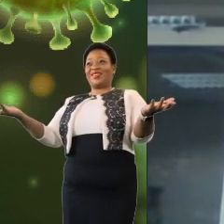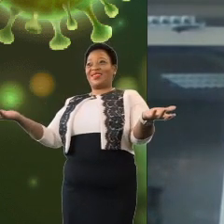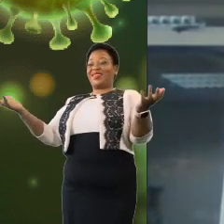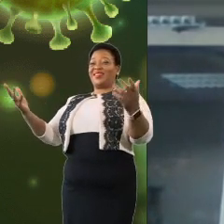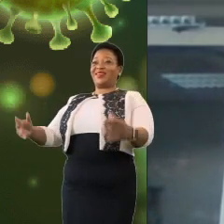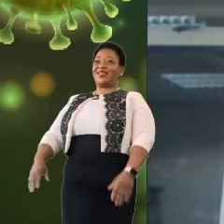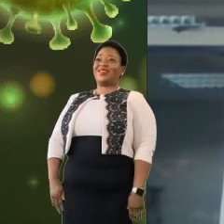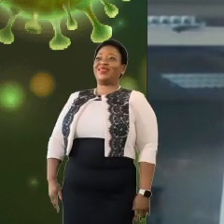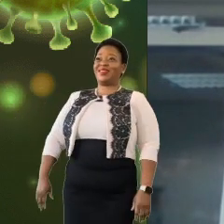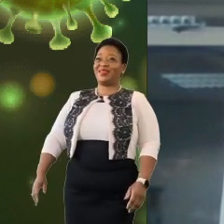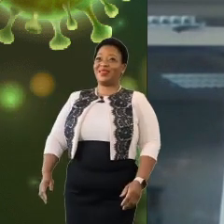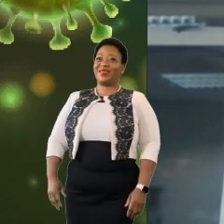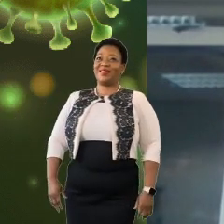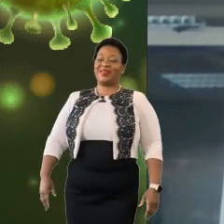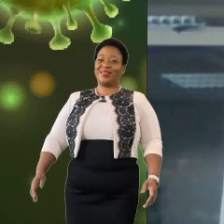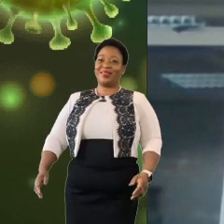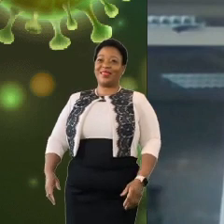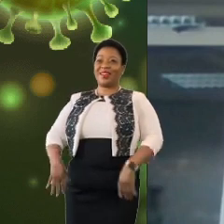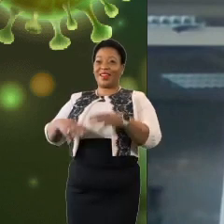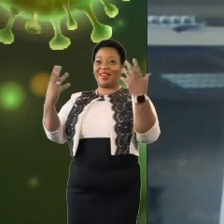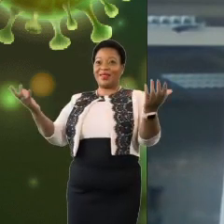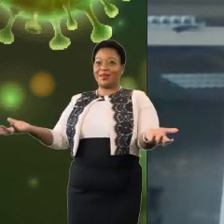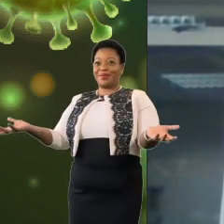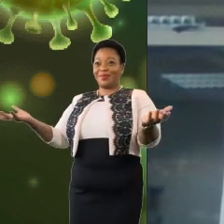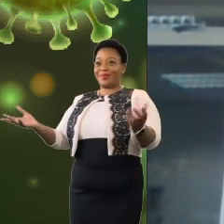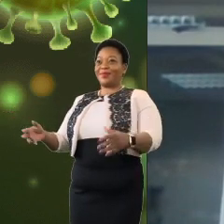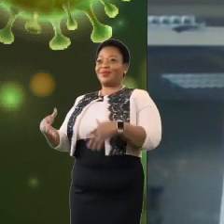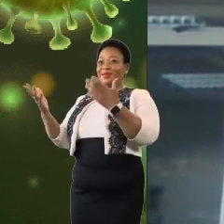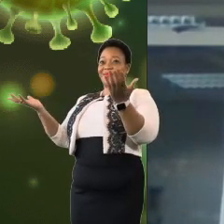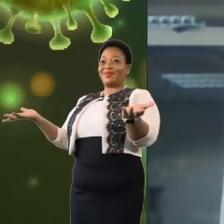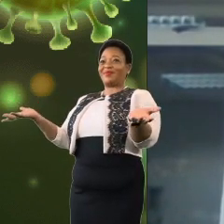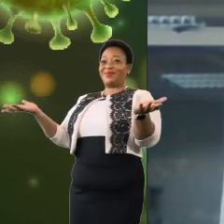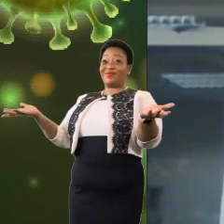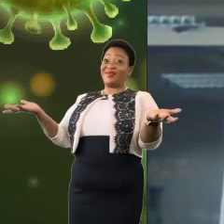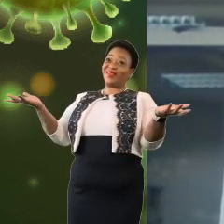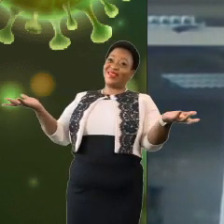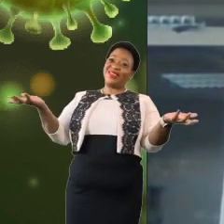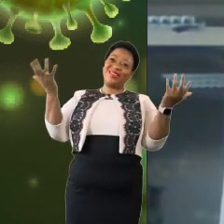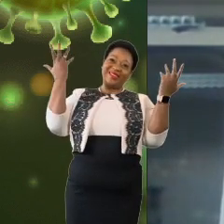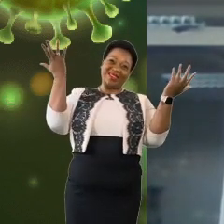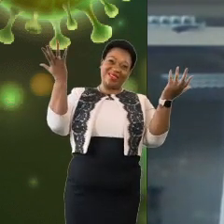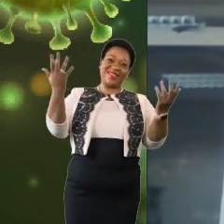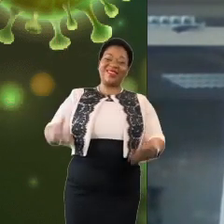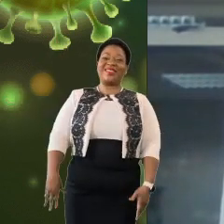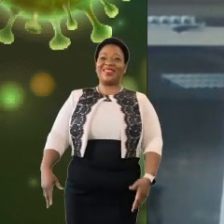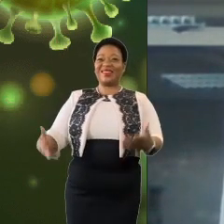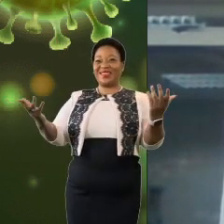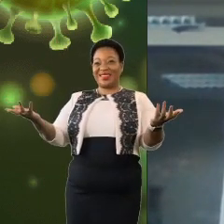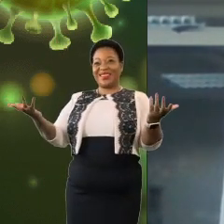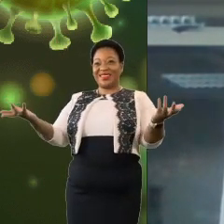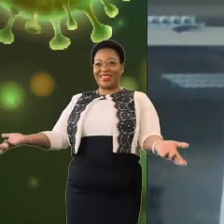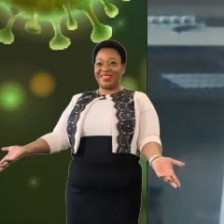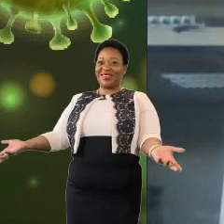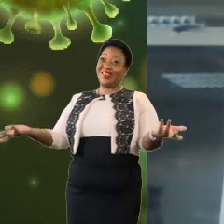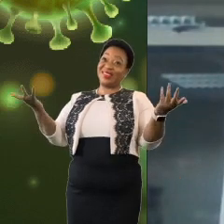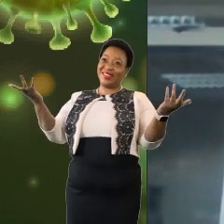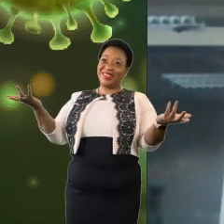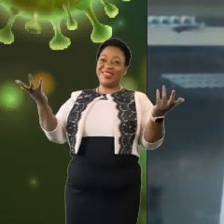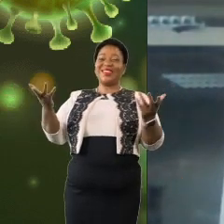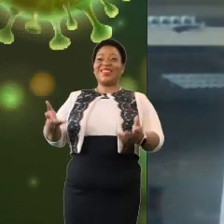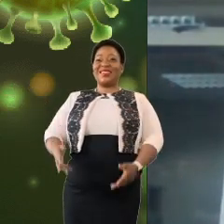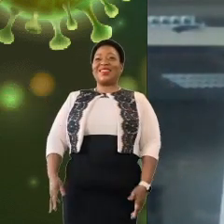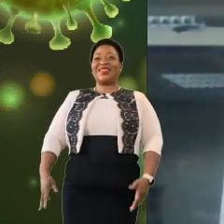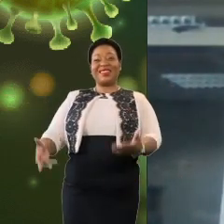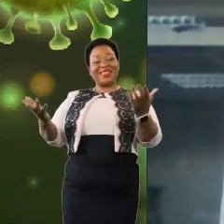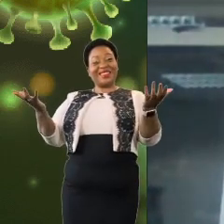the presentations, yes, we are currently uploading them. We had some technical glitches